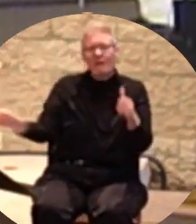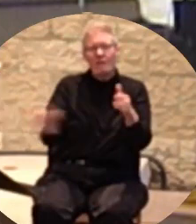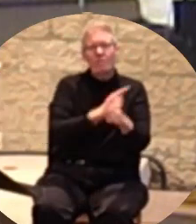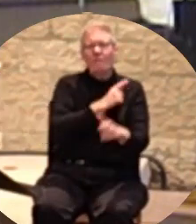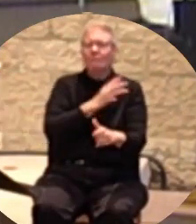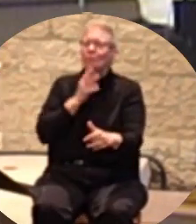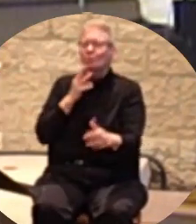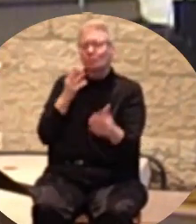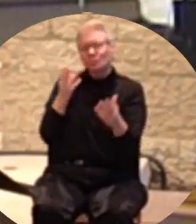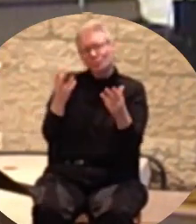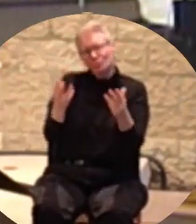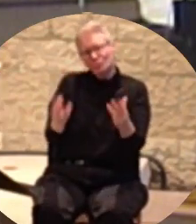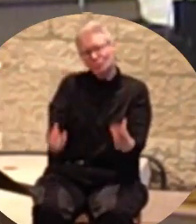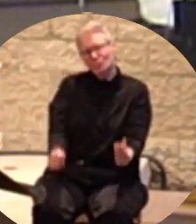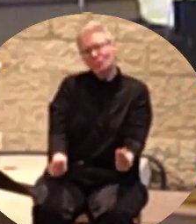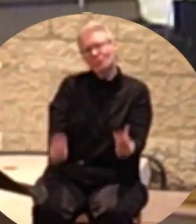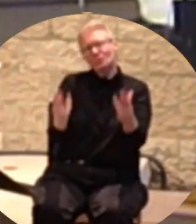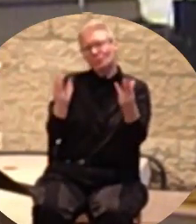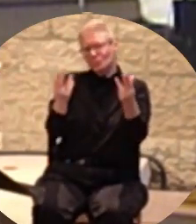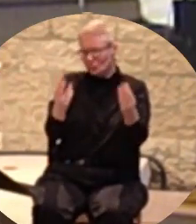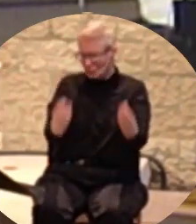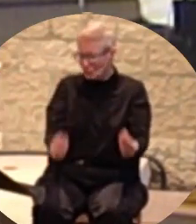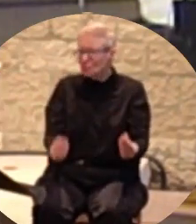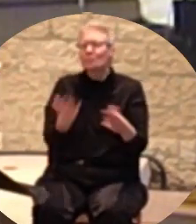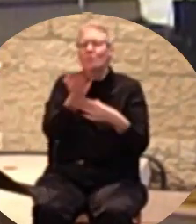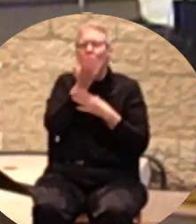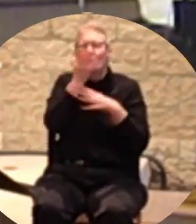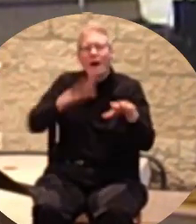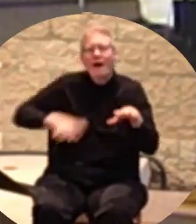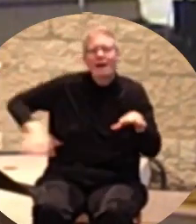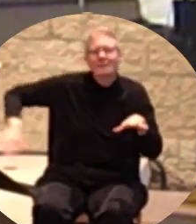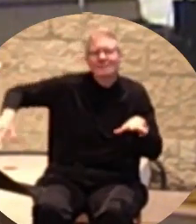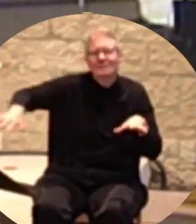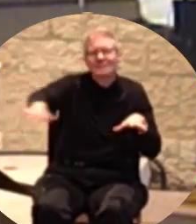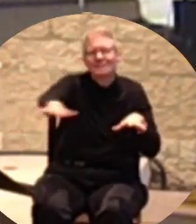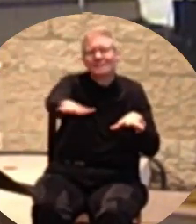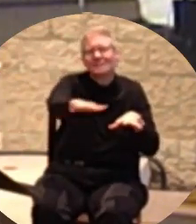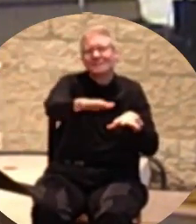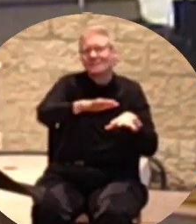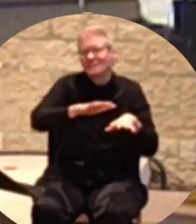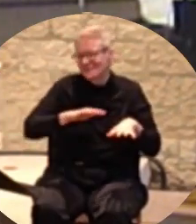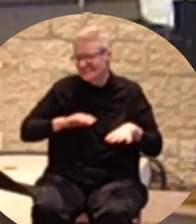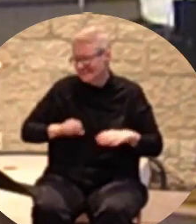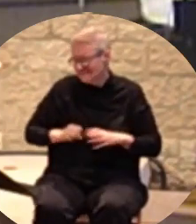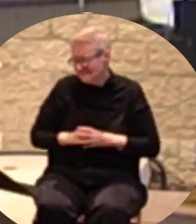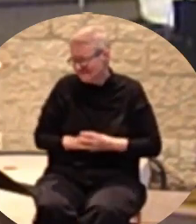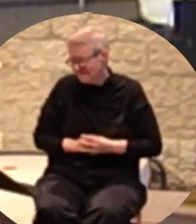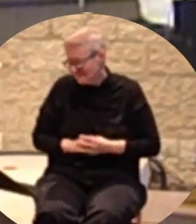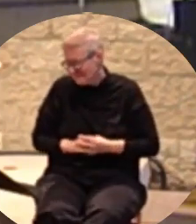To fall on the first grass.